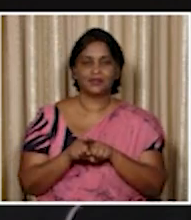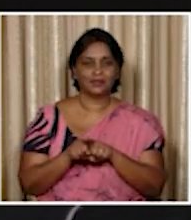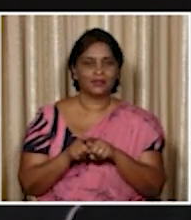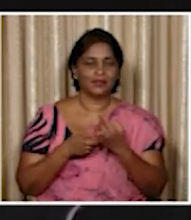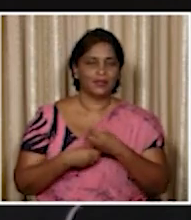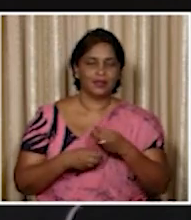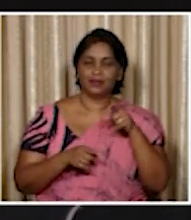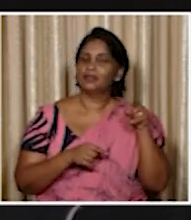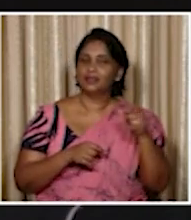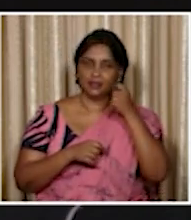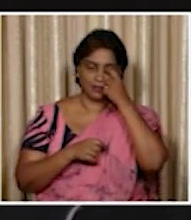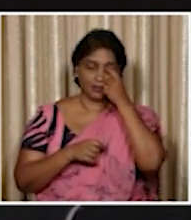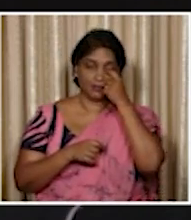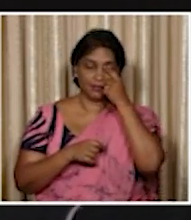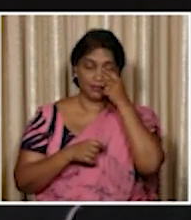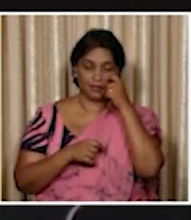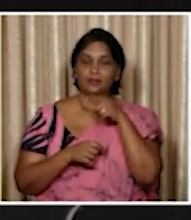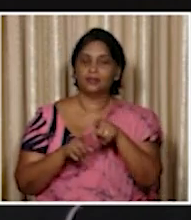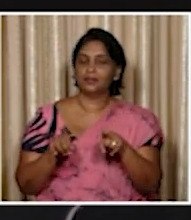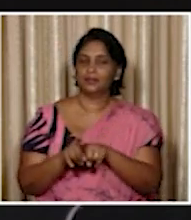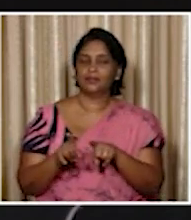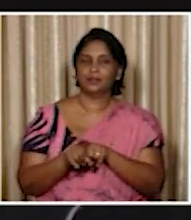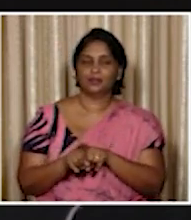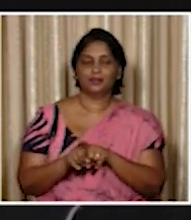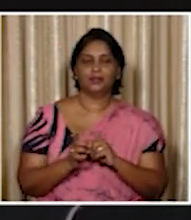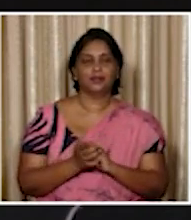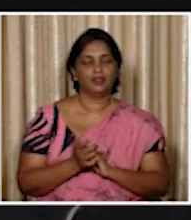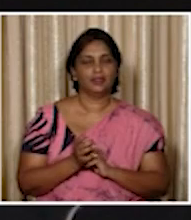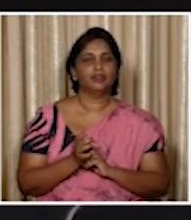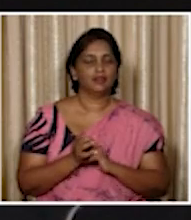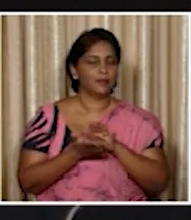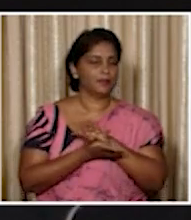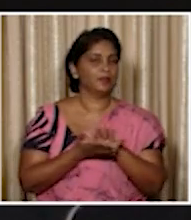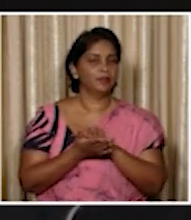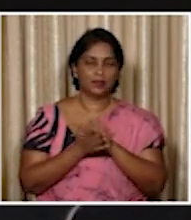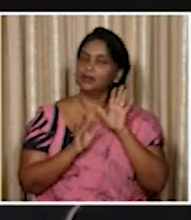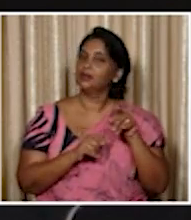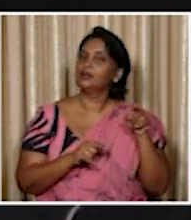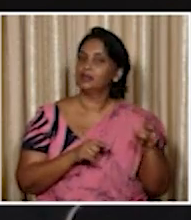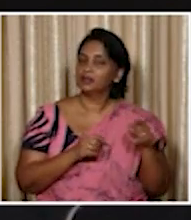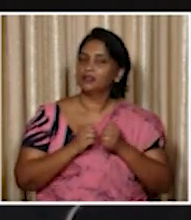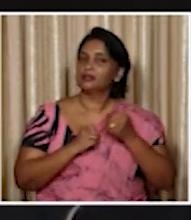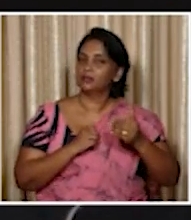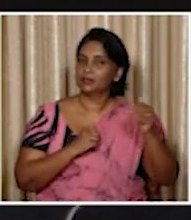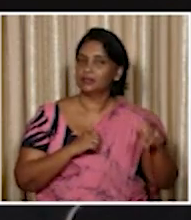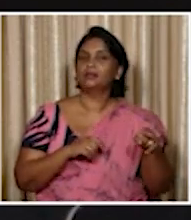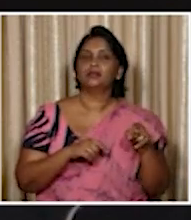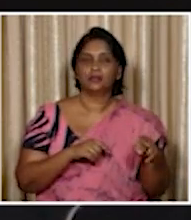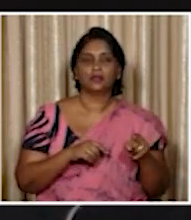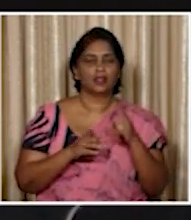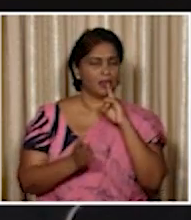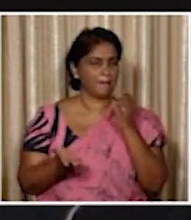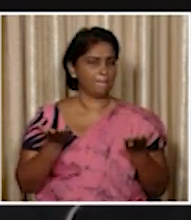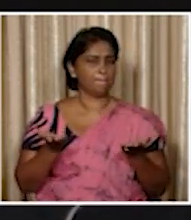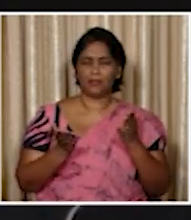deliberately, losing the equilibrium that he has to maintain, the balance he has to maintain in the conduct